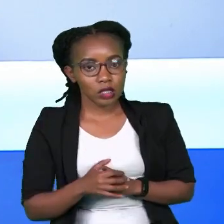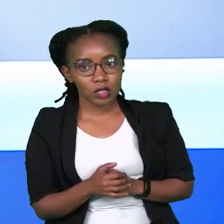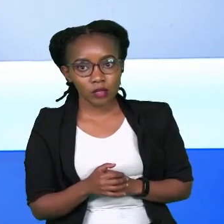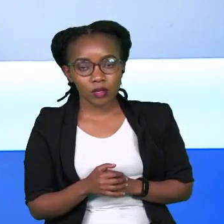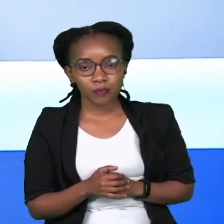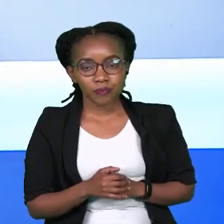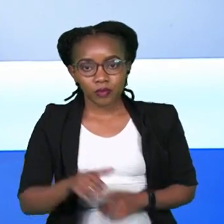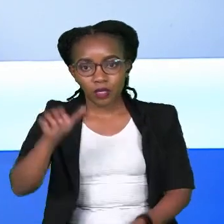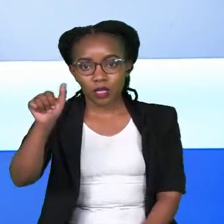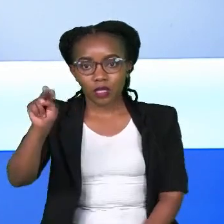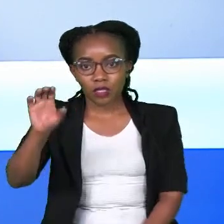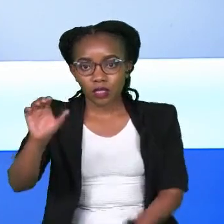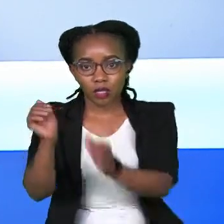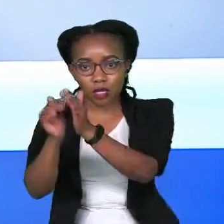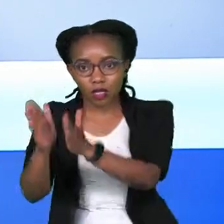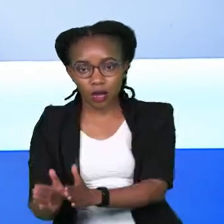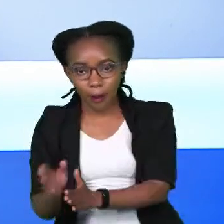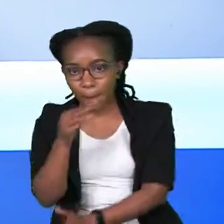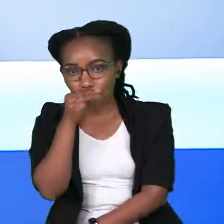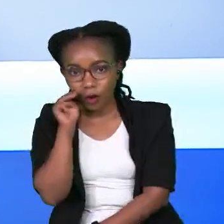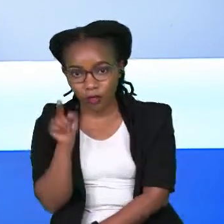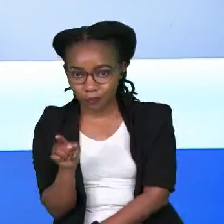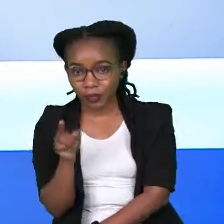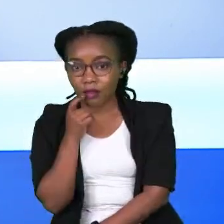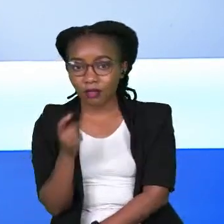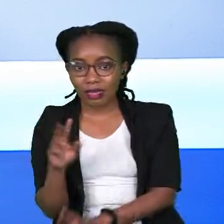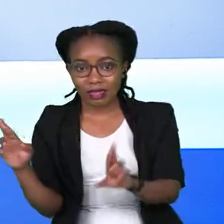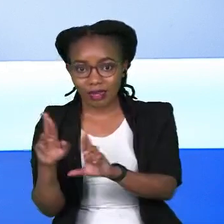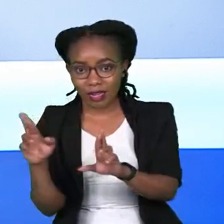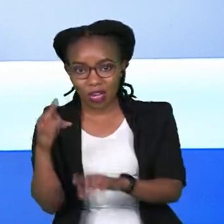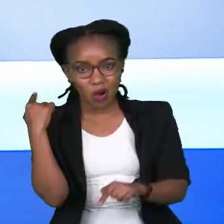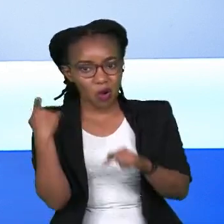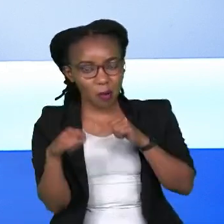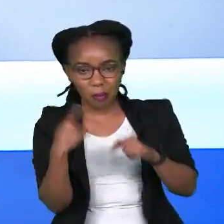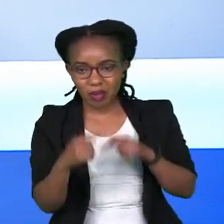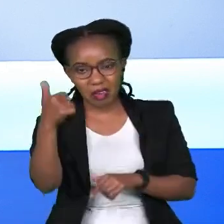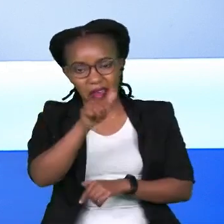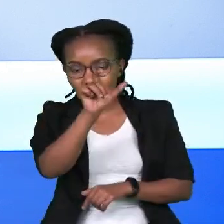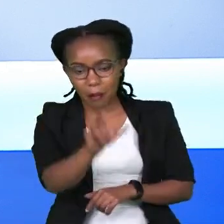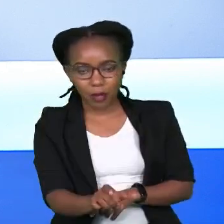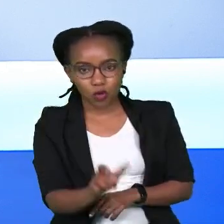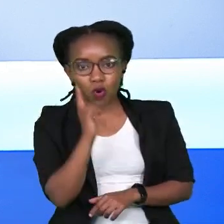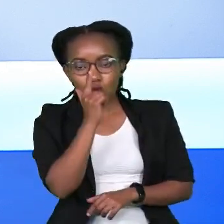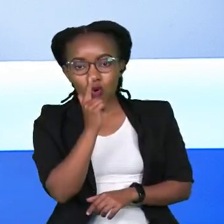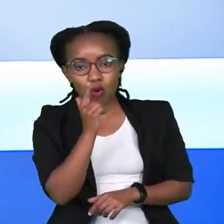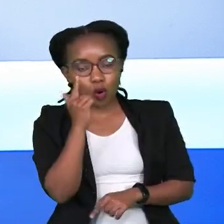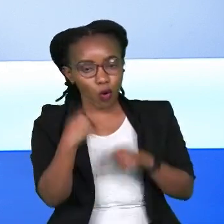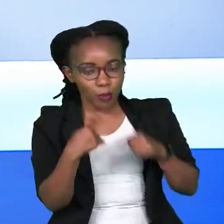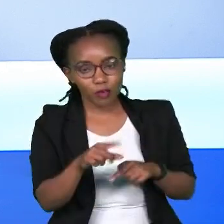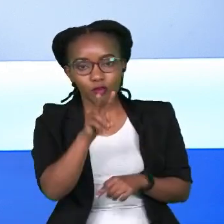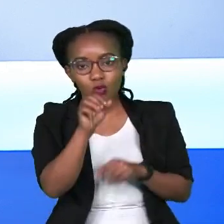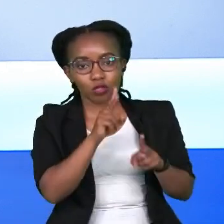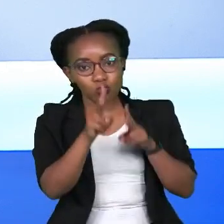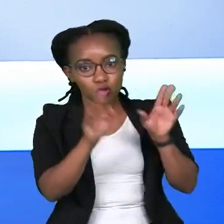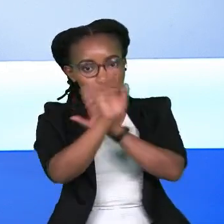The Mali National Congress Party leader Musalia Mudavadi says that he is ready to face it out with anyone going for the presidency next year's general